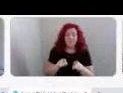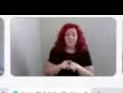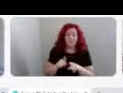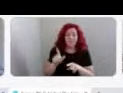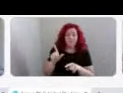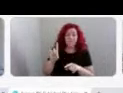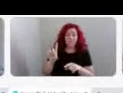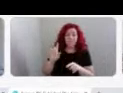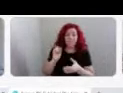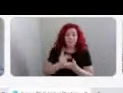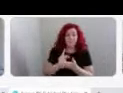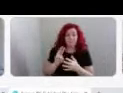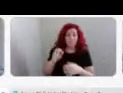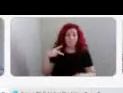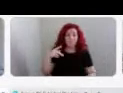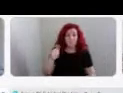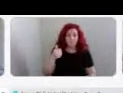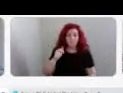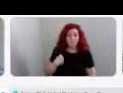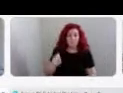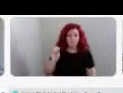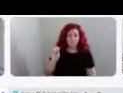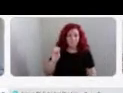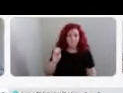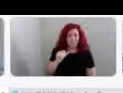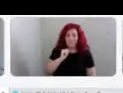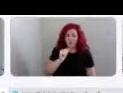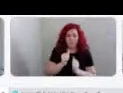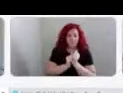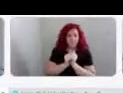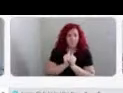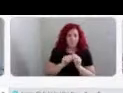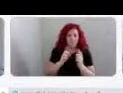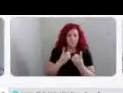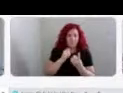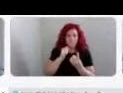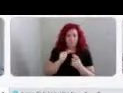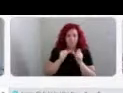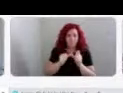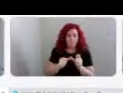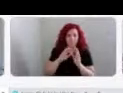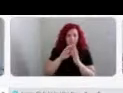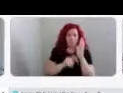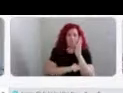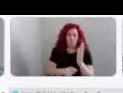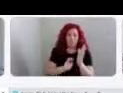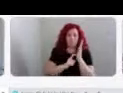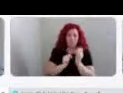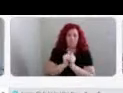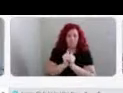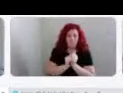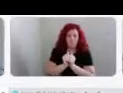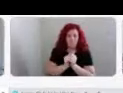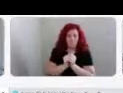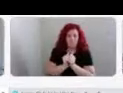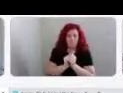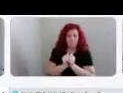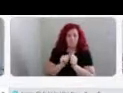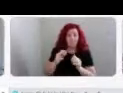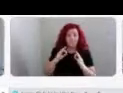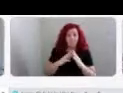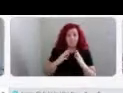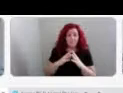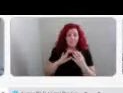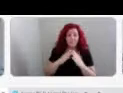map version 10.0 features very uncompetitive districts that would not uphold the constitutional mandate of competitiveness flagstaff city